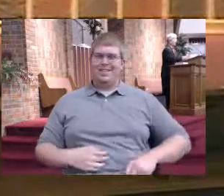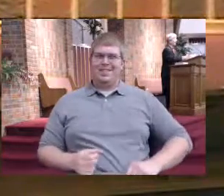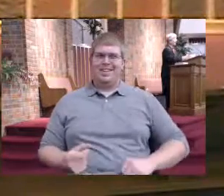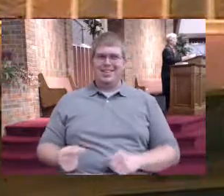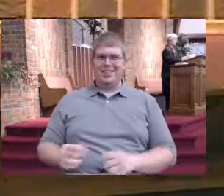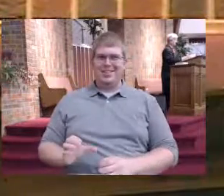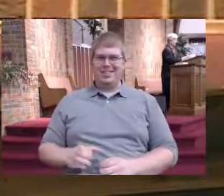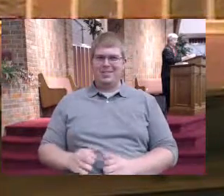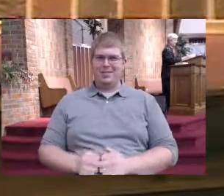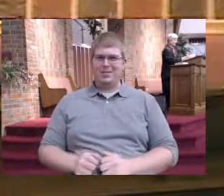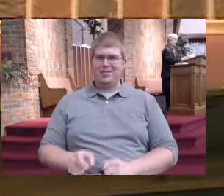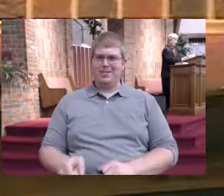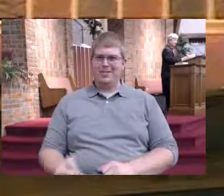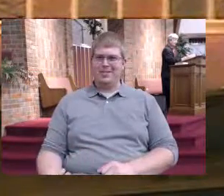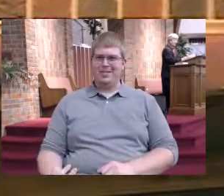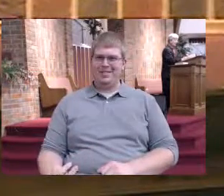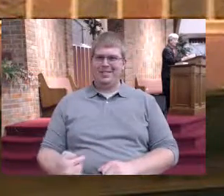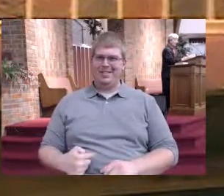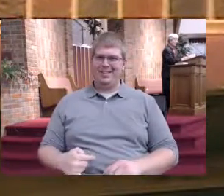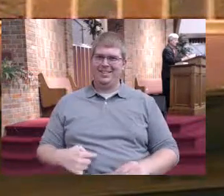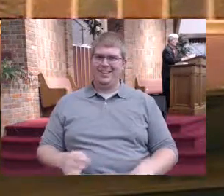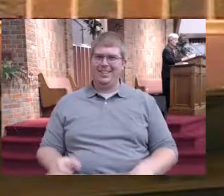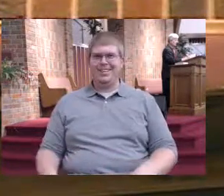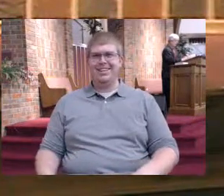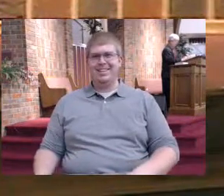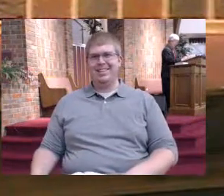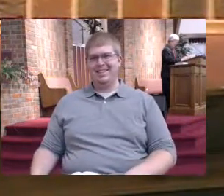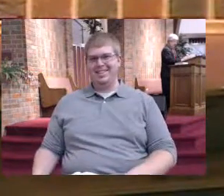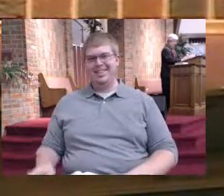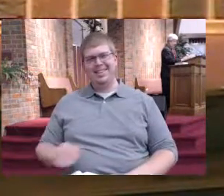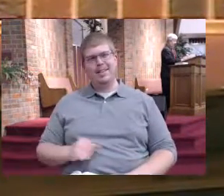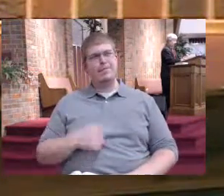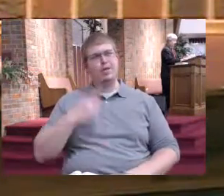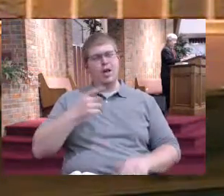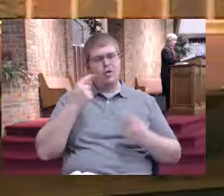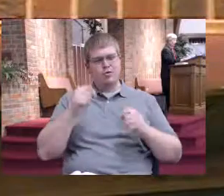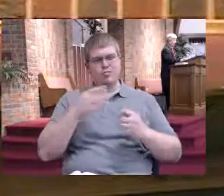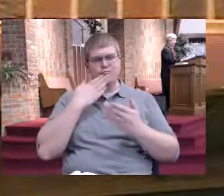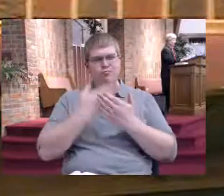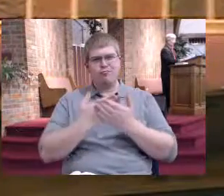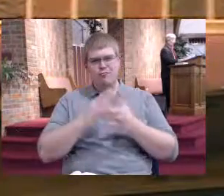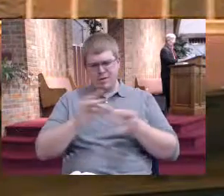Trying to find out where to breathe in that song, but it's got a great message in it.